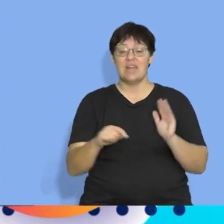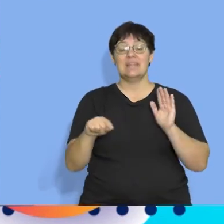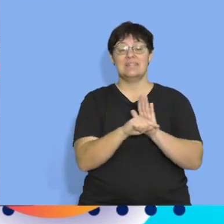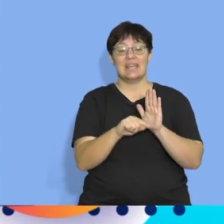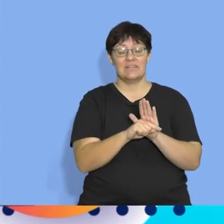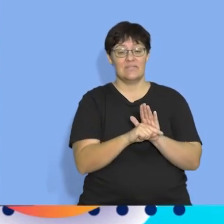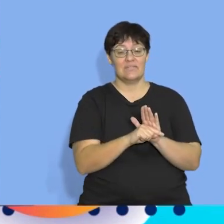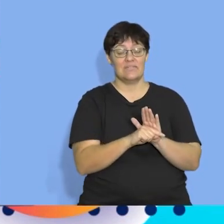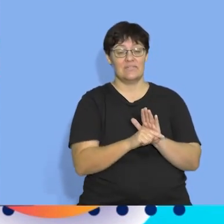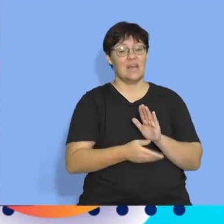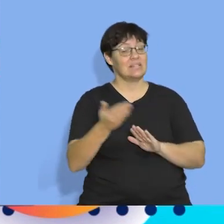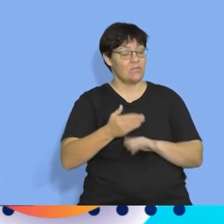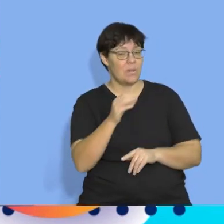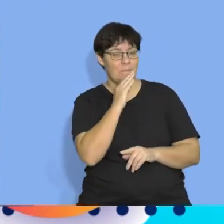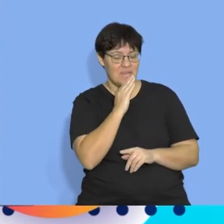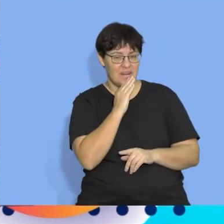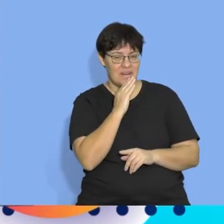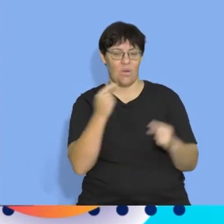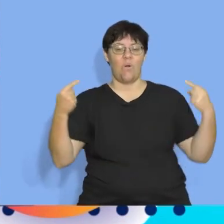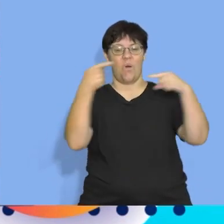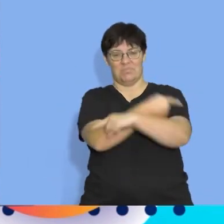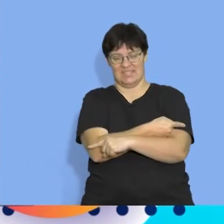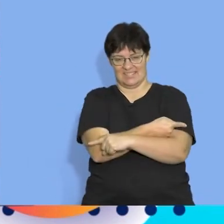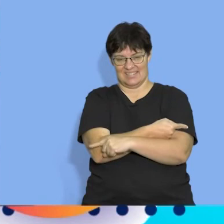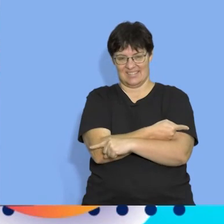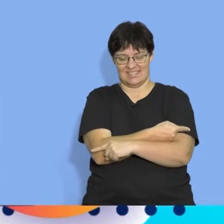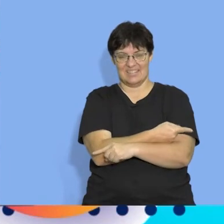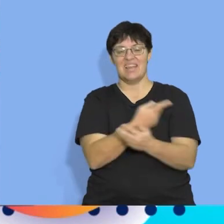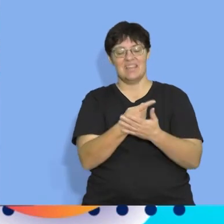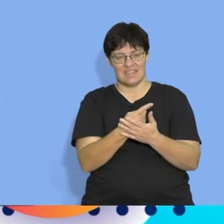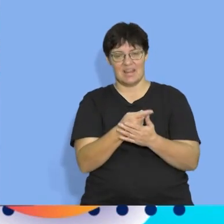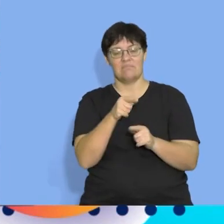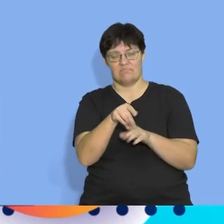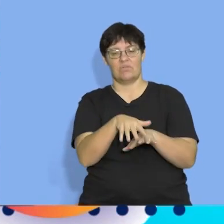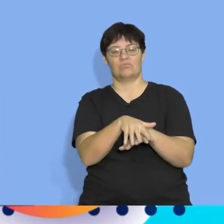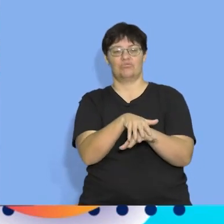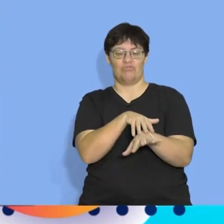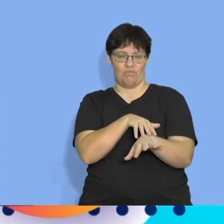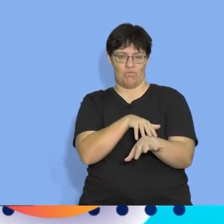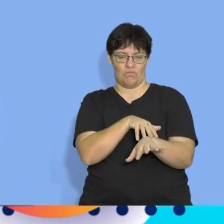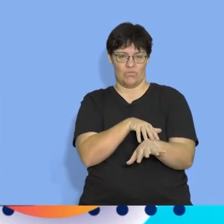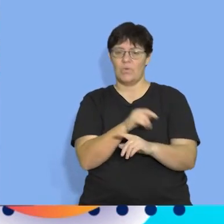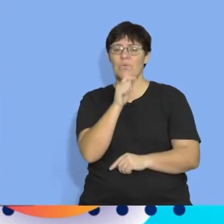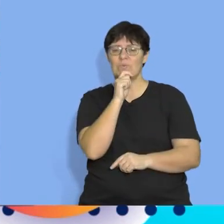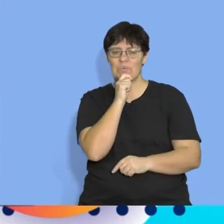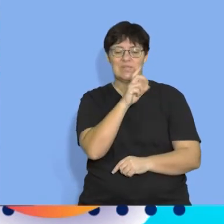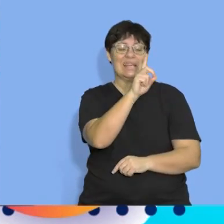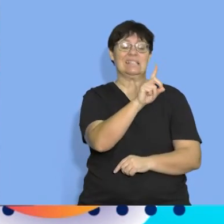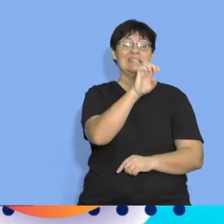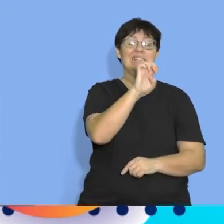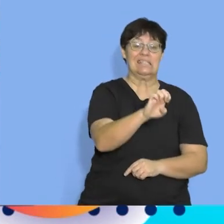negative acceleration just means it's in the opposite direction and my object will slow down. Please don't use the